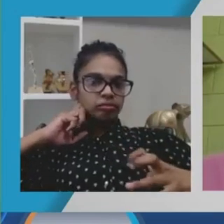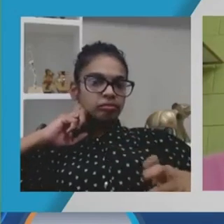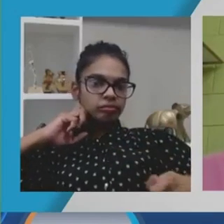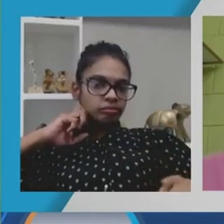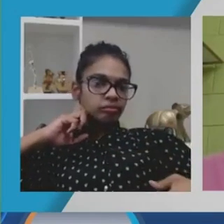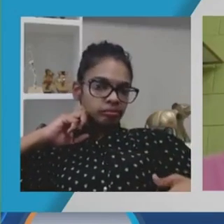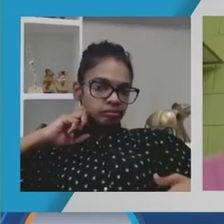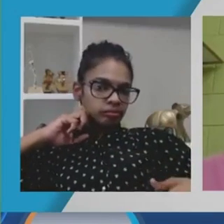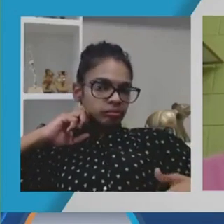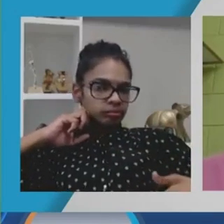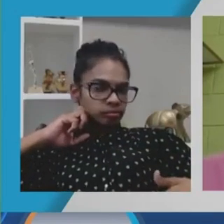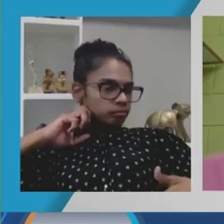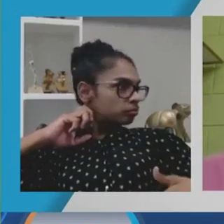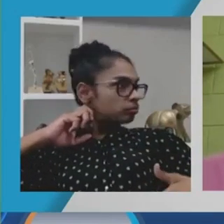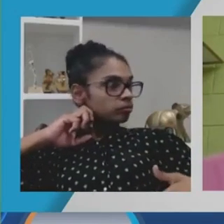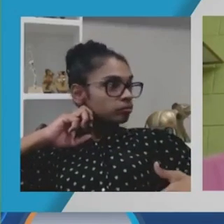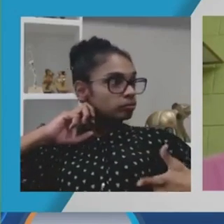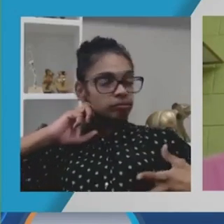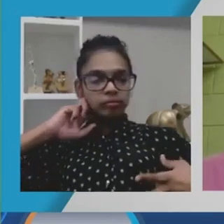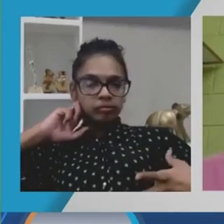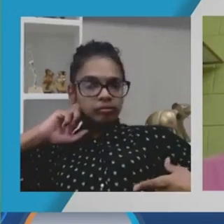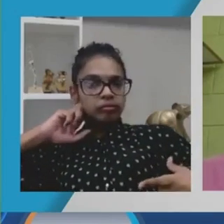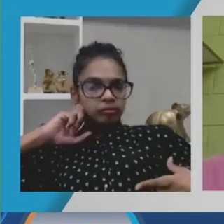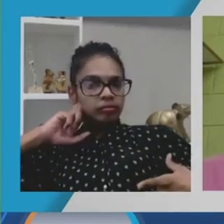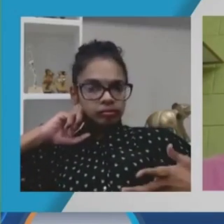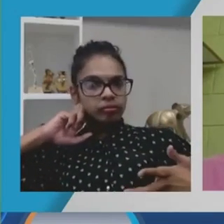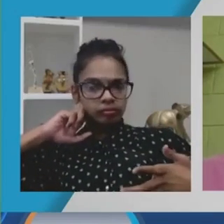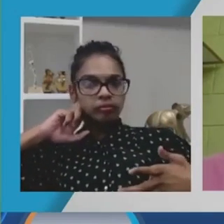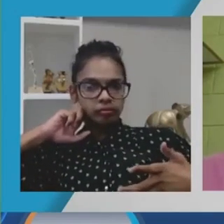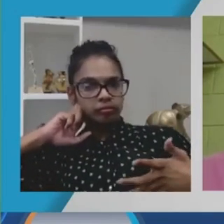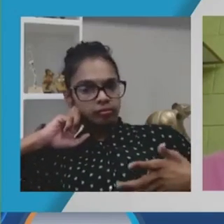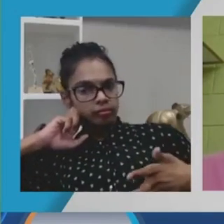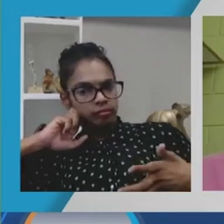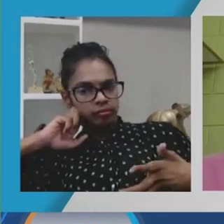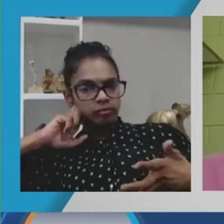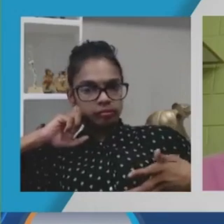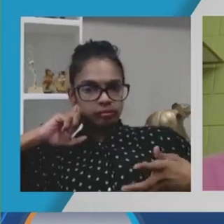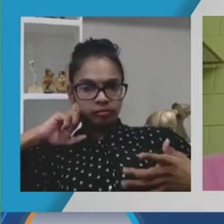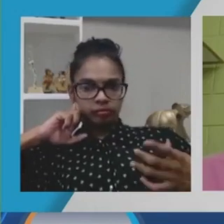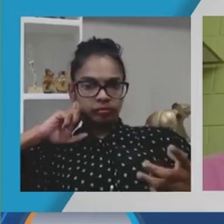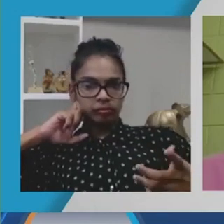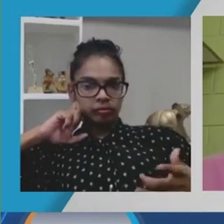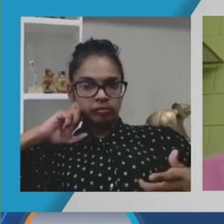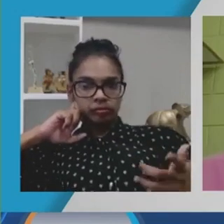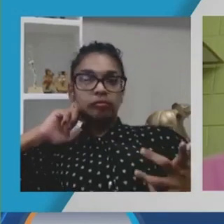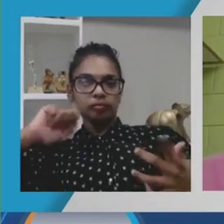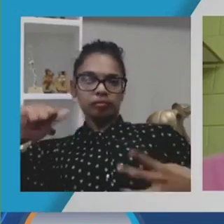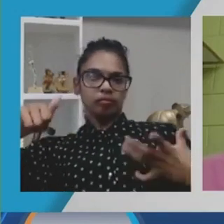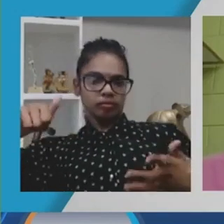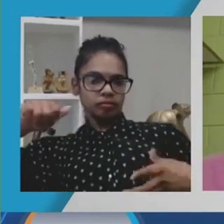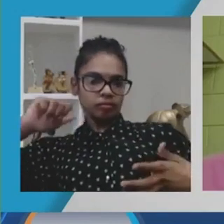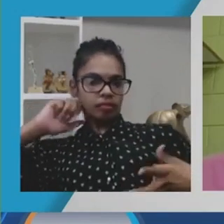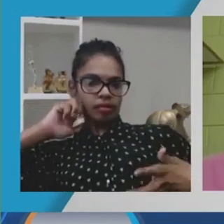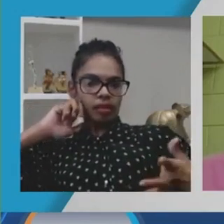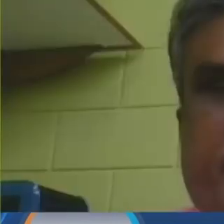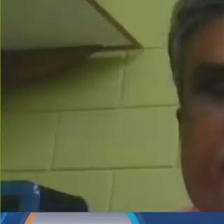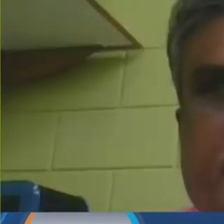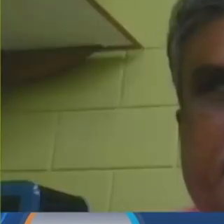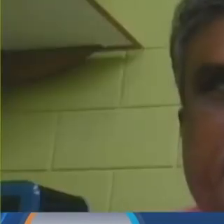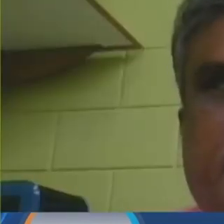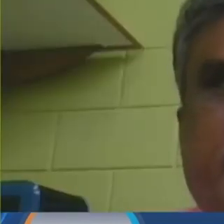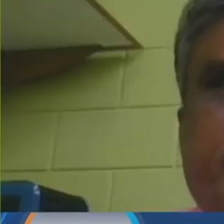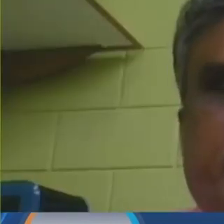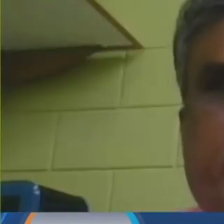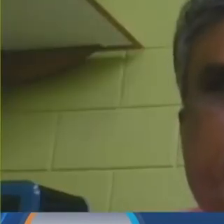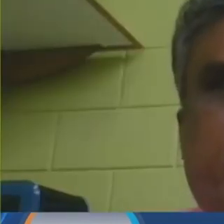far, the disabled community, we have been involved at all levels. And we also put out a signal out there. If anybody